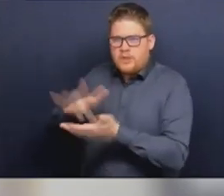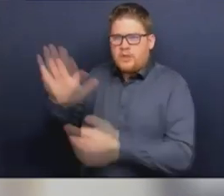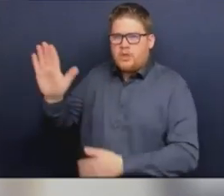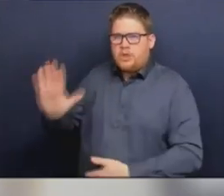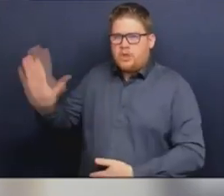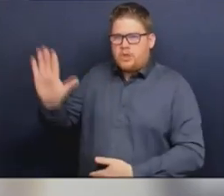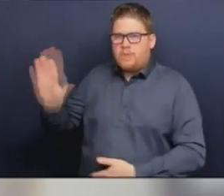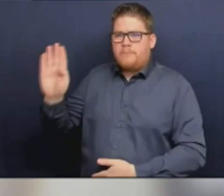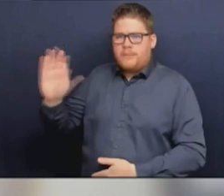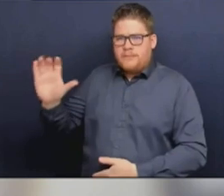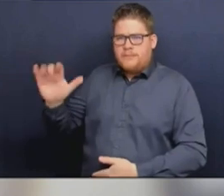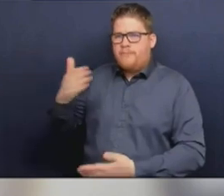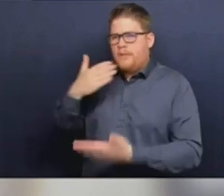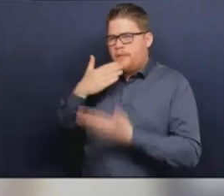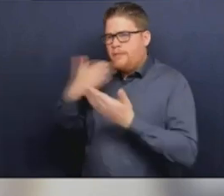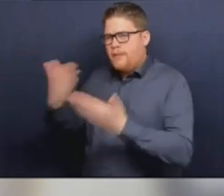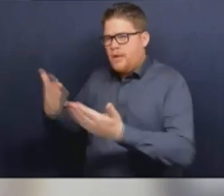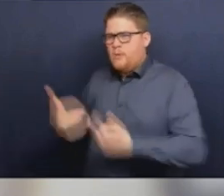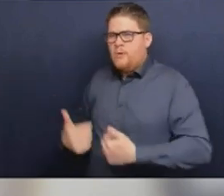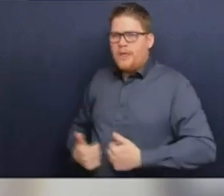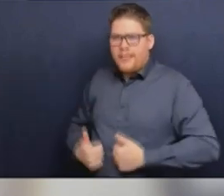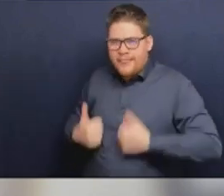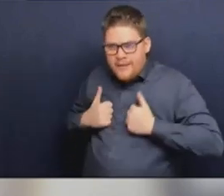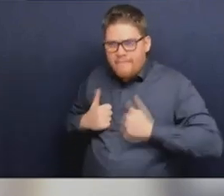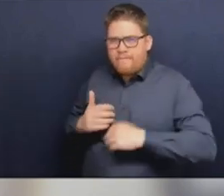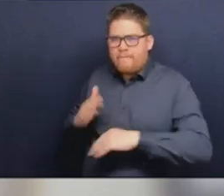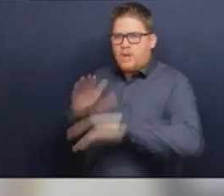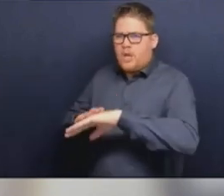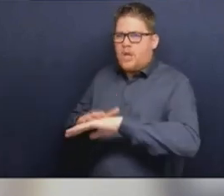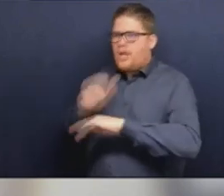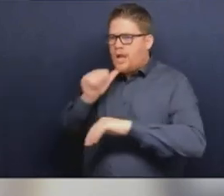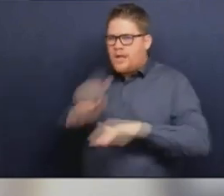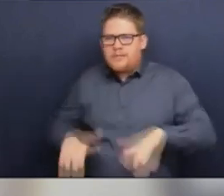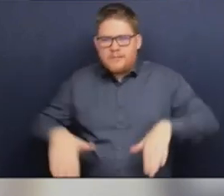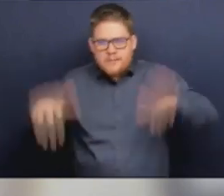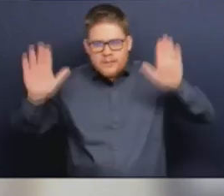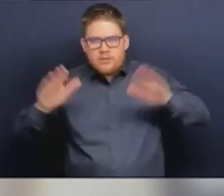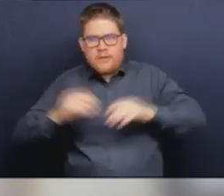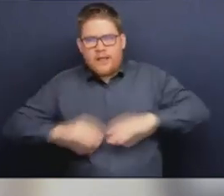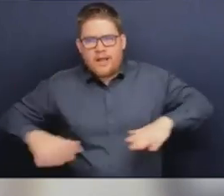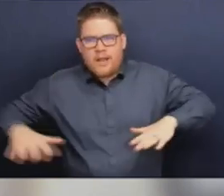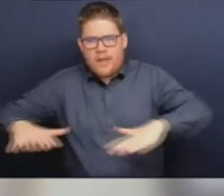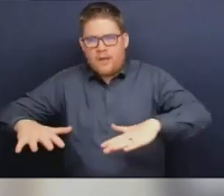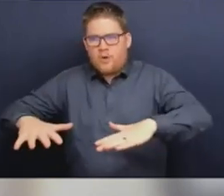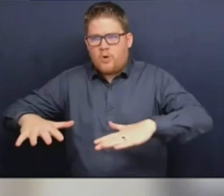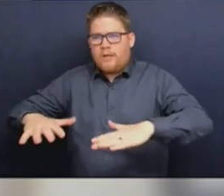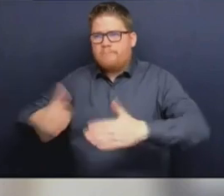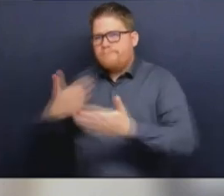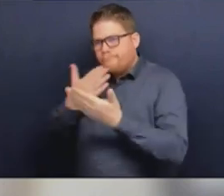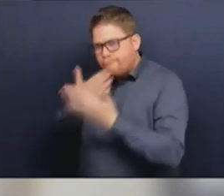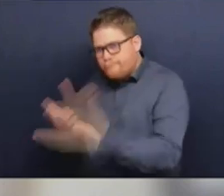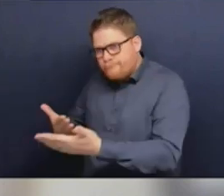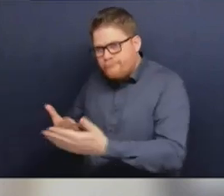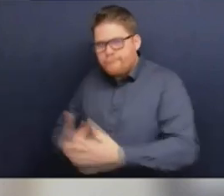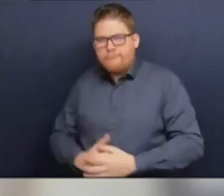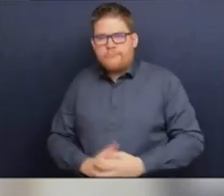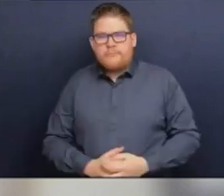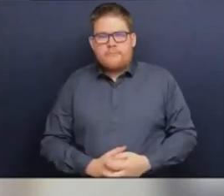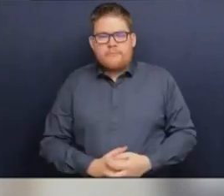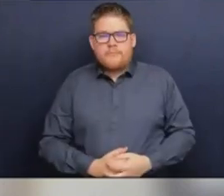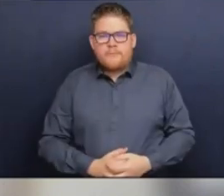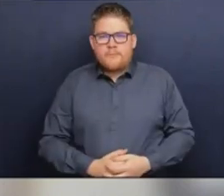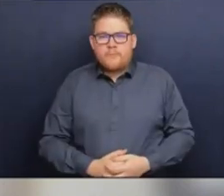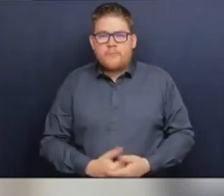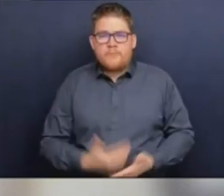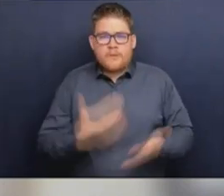you, Parliamentary Secretary Singh and Premier Horgan, for this invitation to speak at this